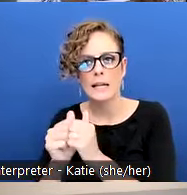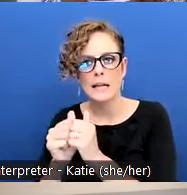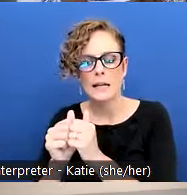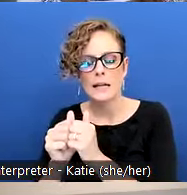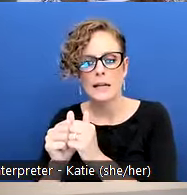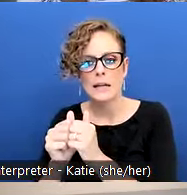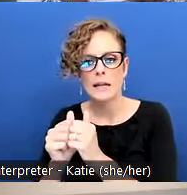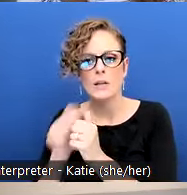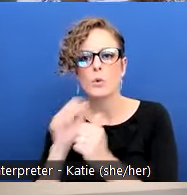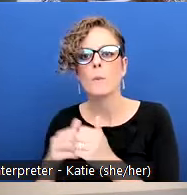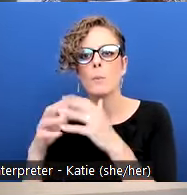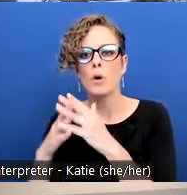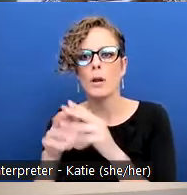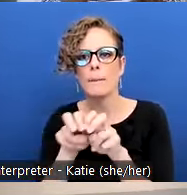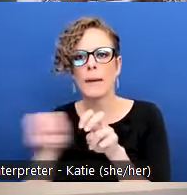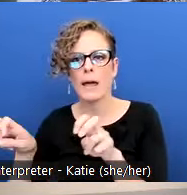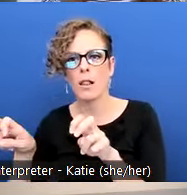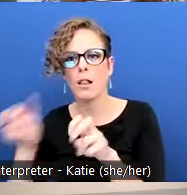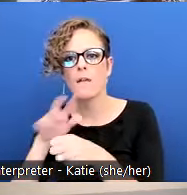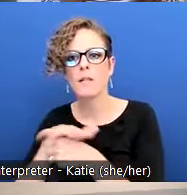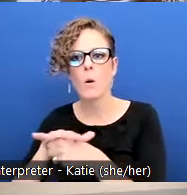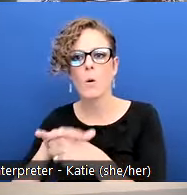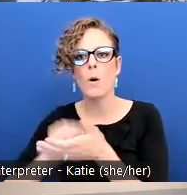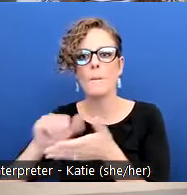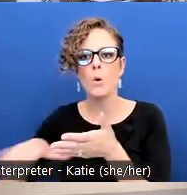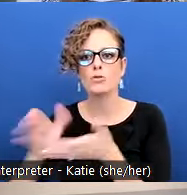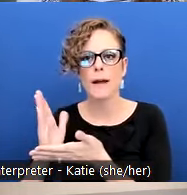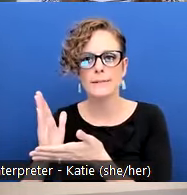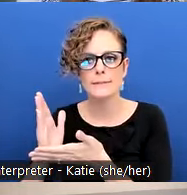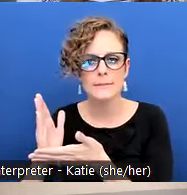local abortion rights organizations, and more will come.